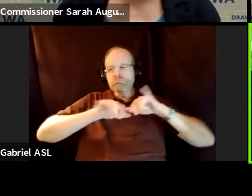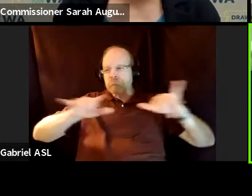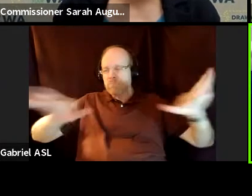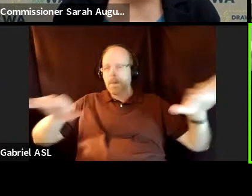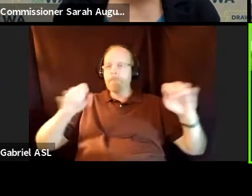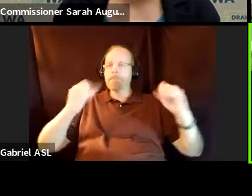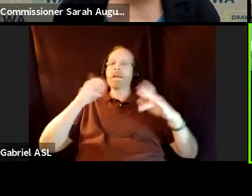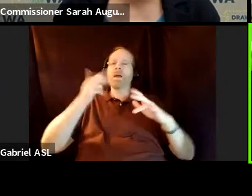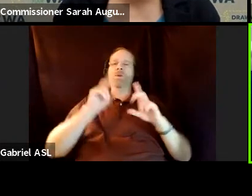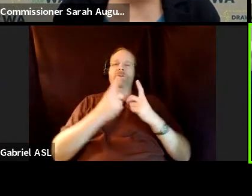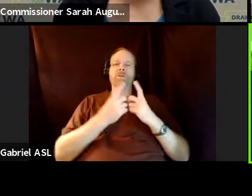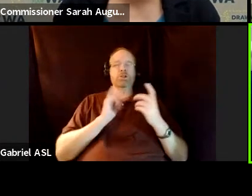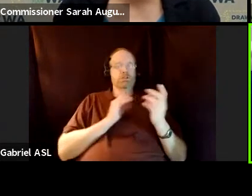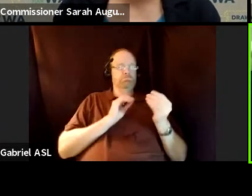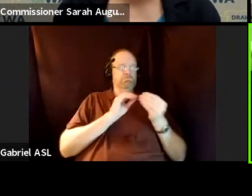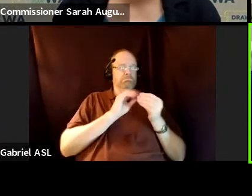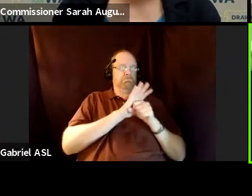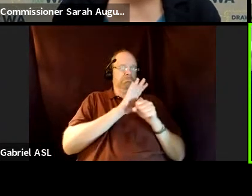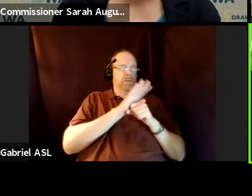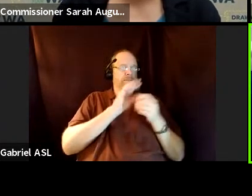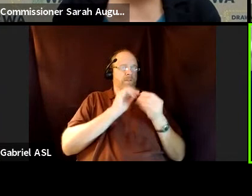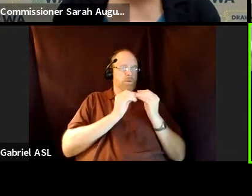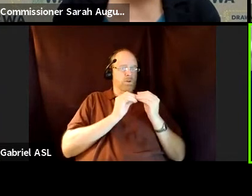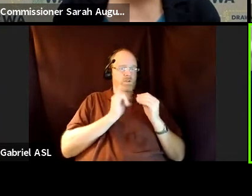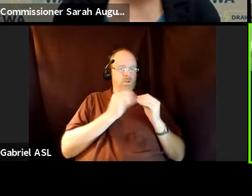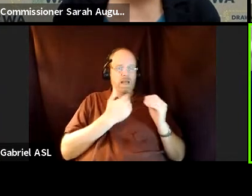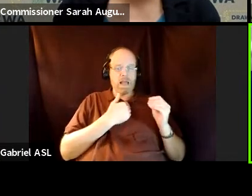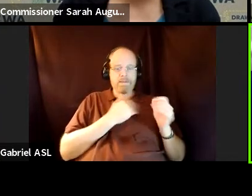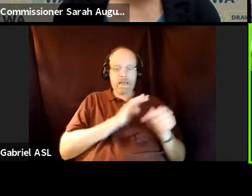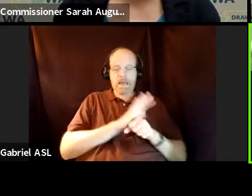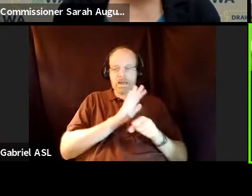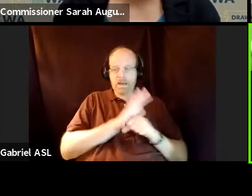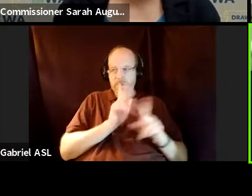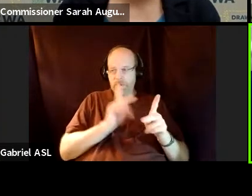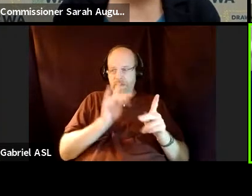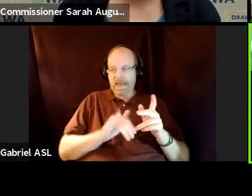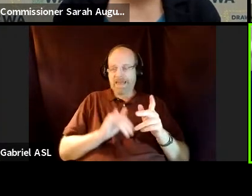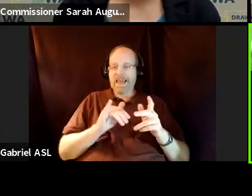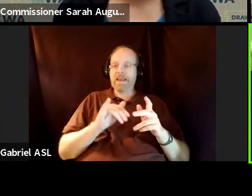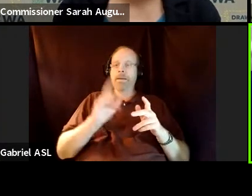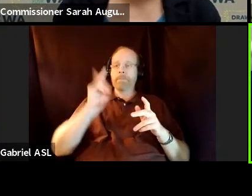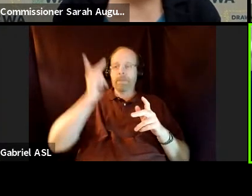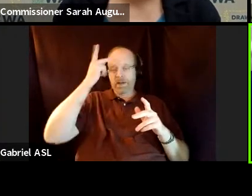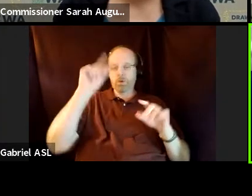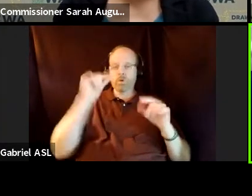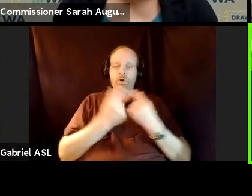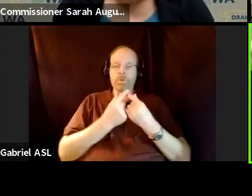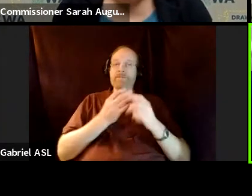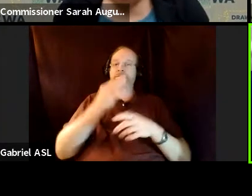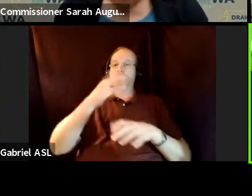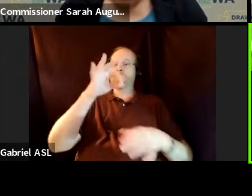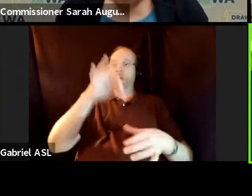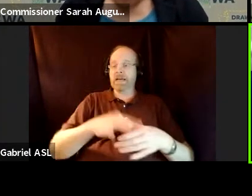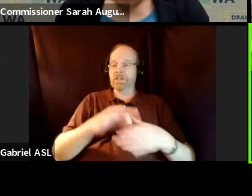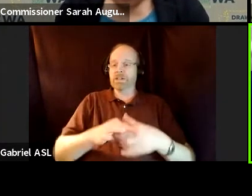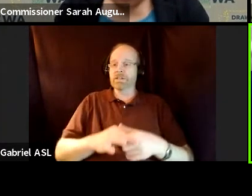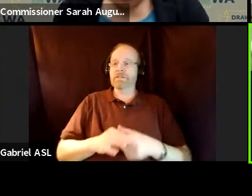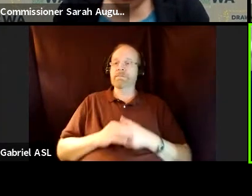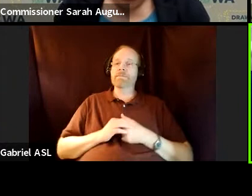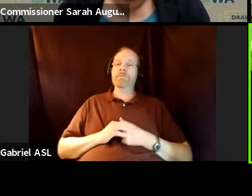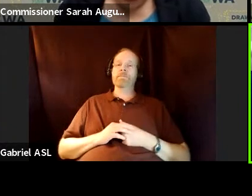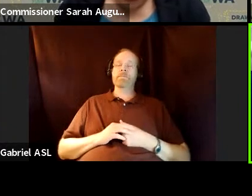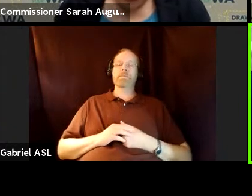in just enough numbers to carry each of that party in upcoming elections for the party which has done the cracking.